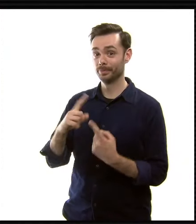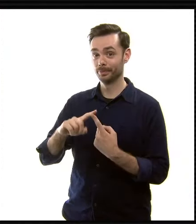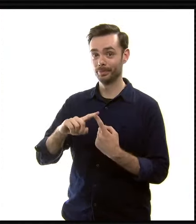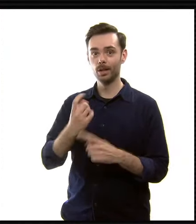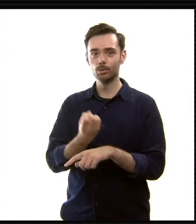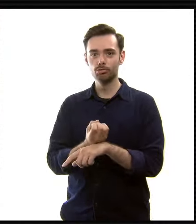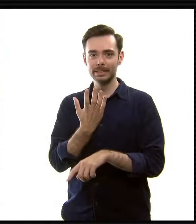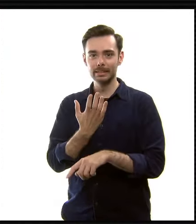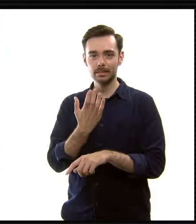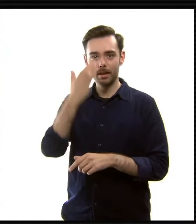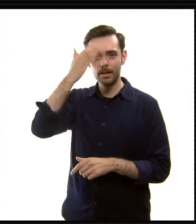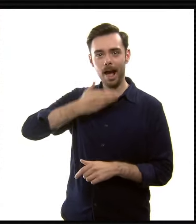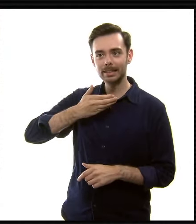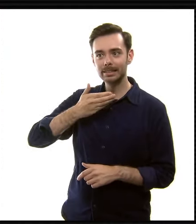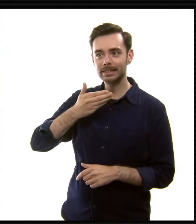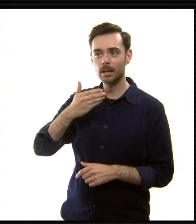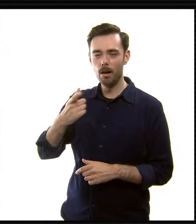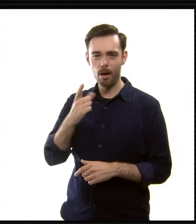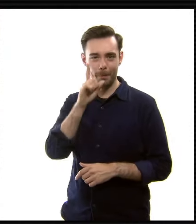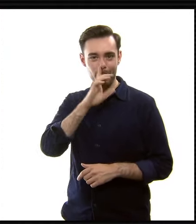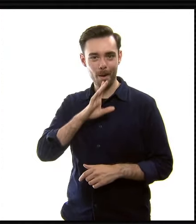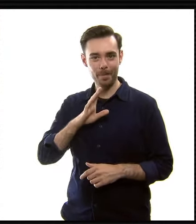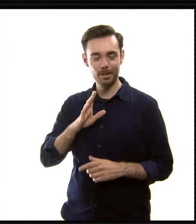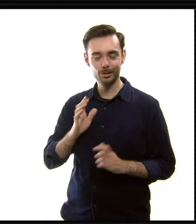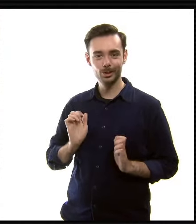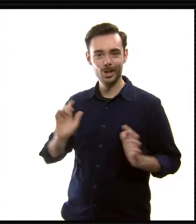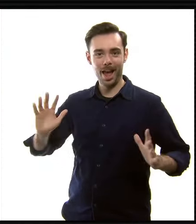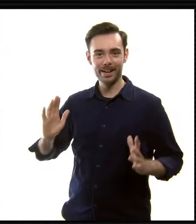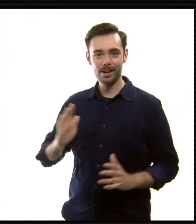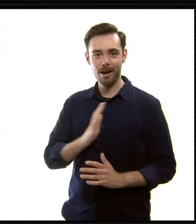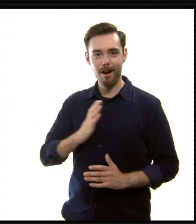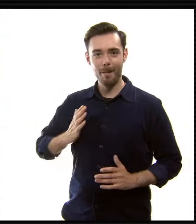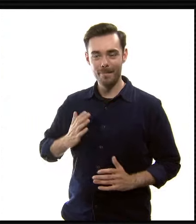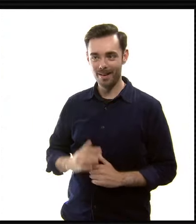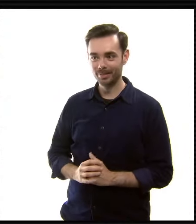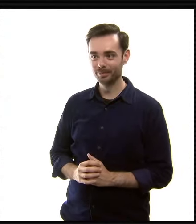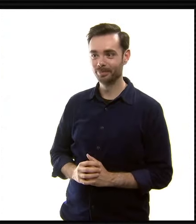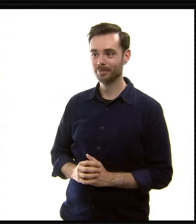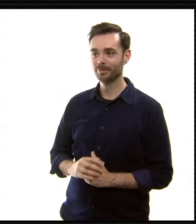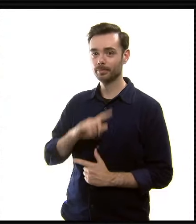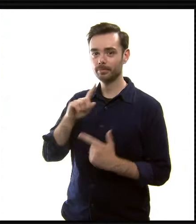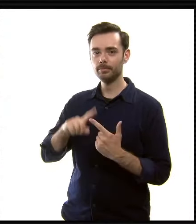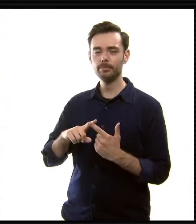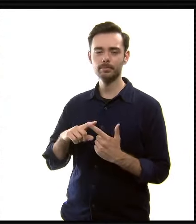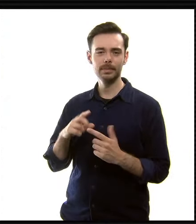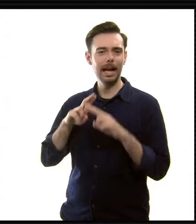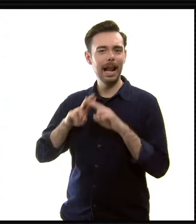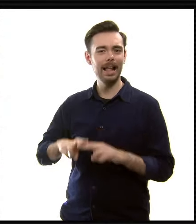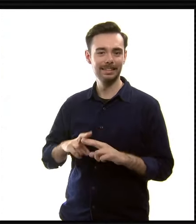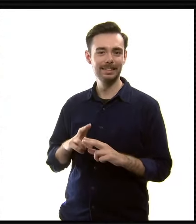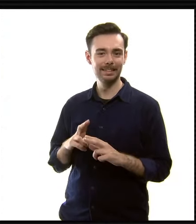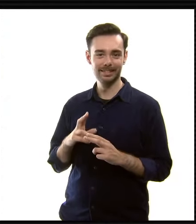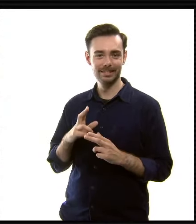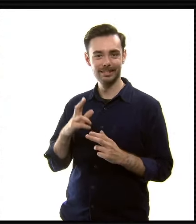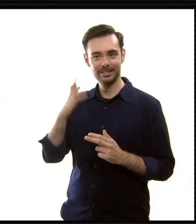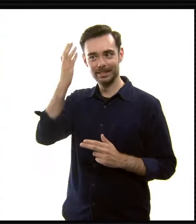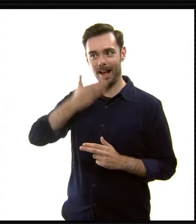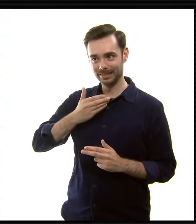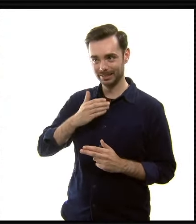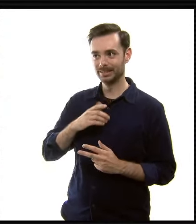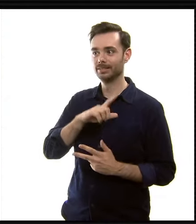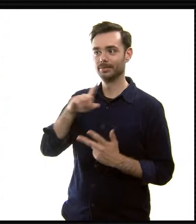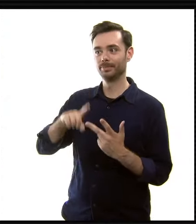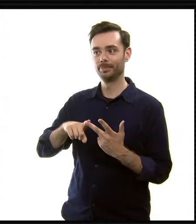cool purple shiny amethyst armor. You have the Classic Knight with the axolotl emblem on his belly. And then we have the Prismarine